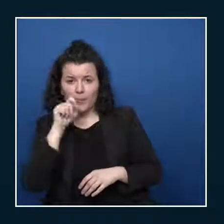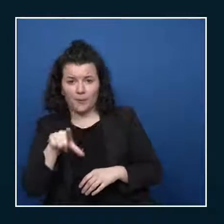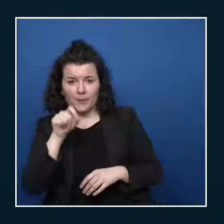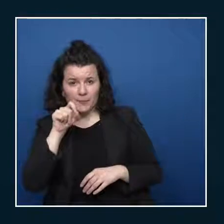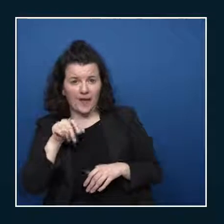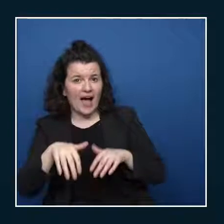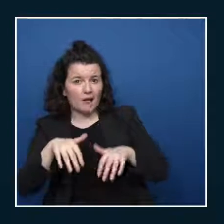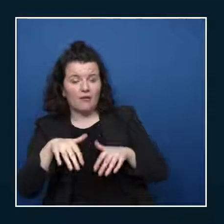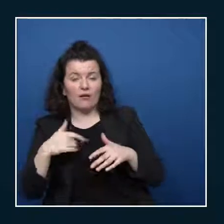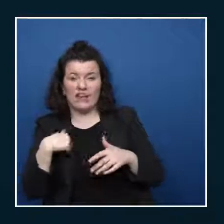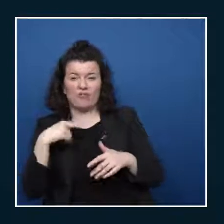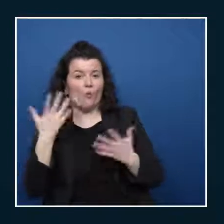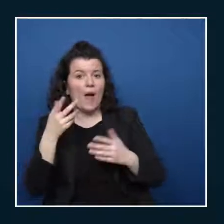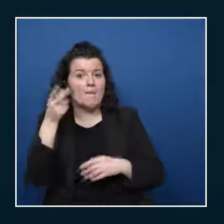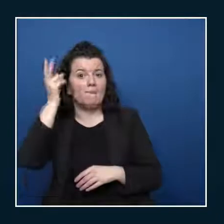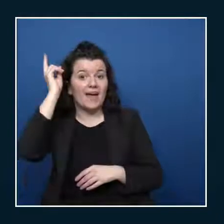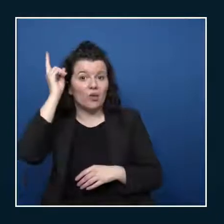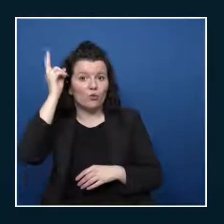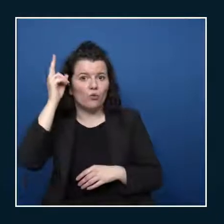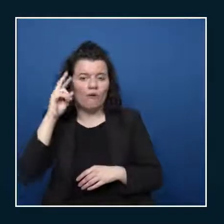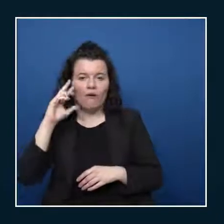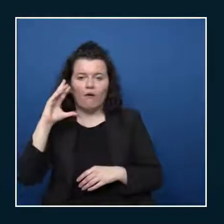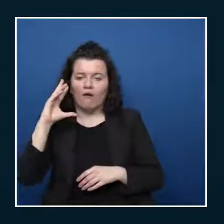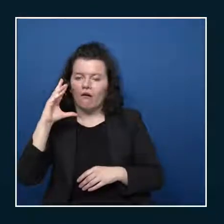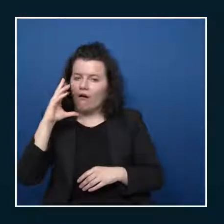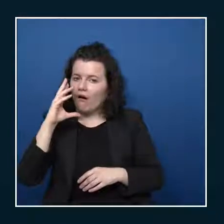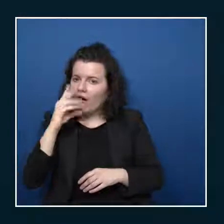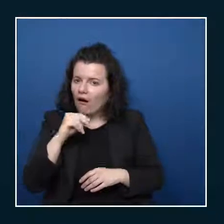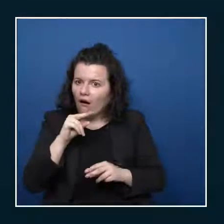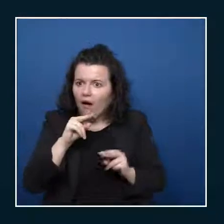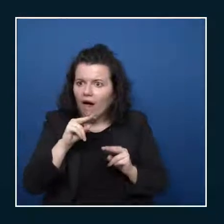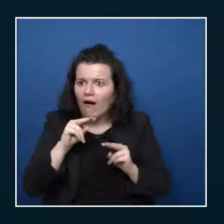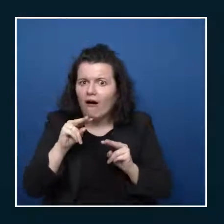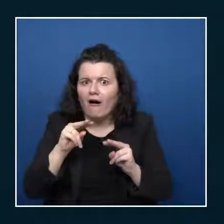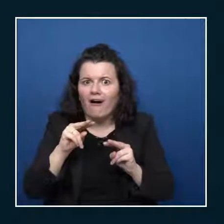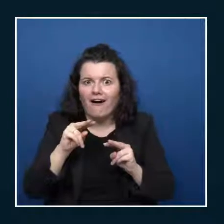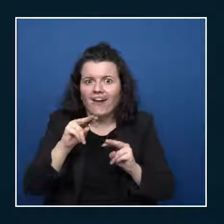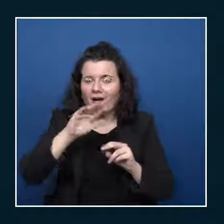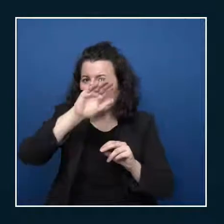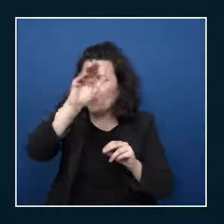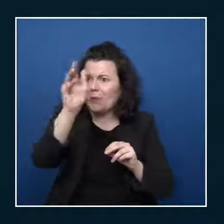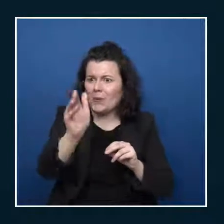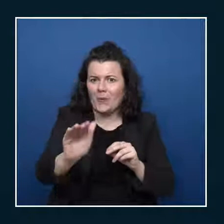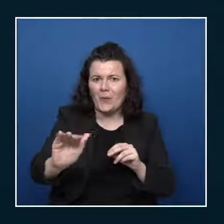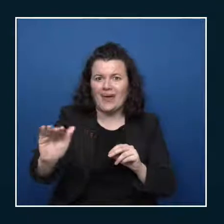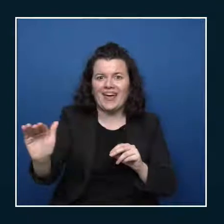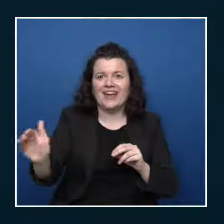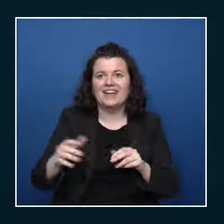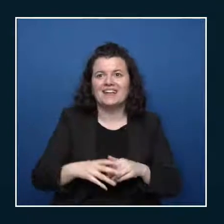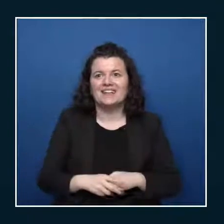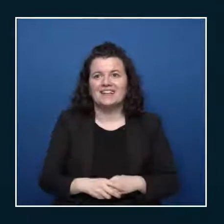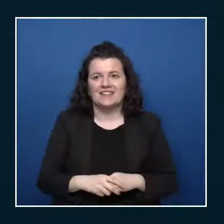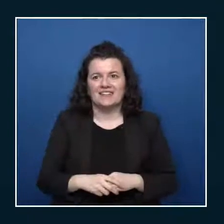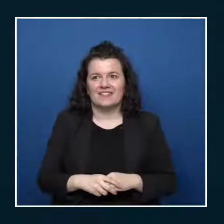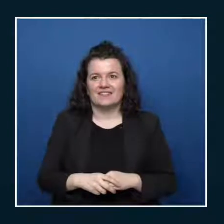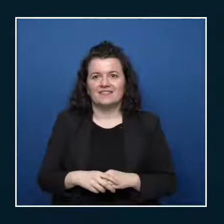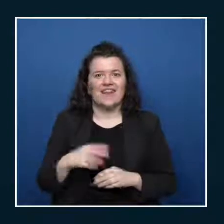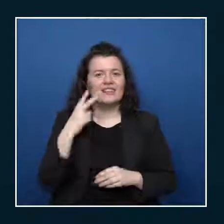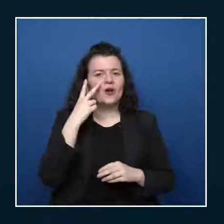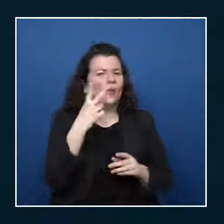a beautiful shot that we put. And at the beginning, we used to do this show called MVP Show, and it ends with the camera on a